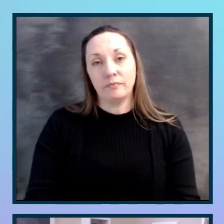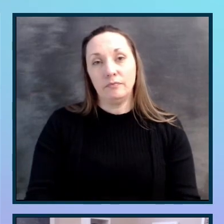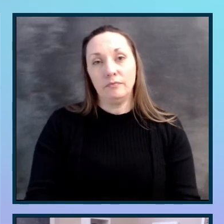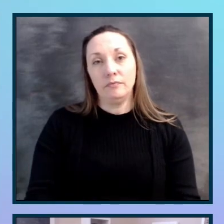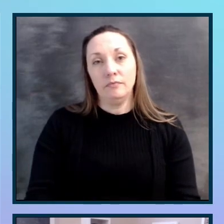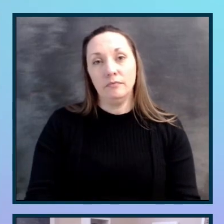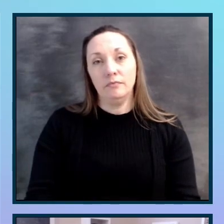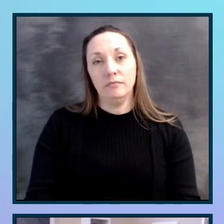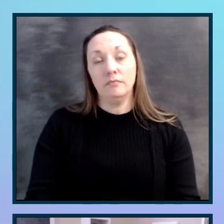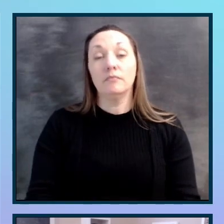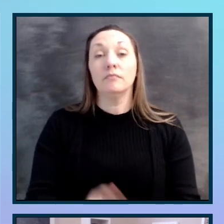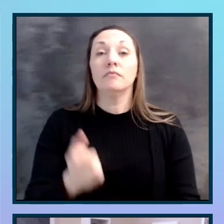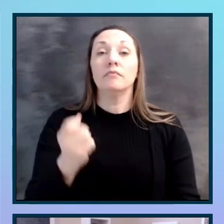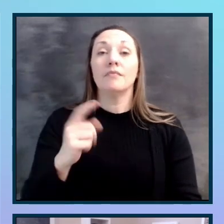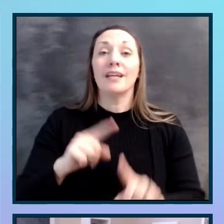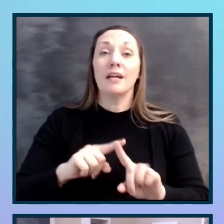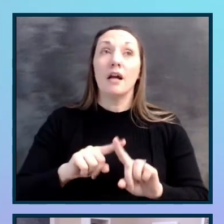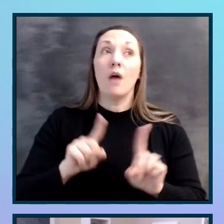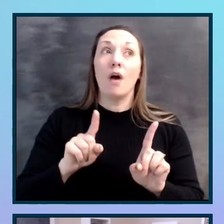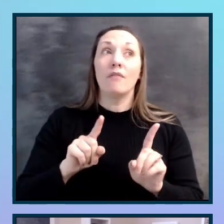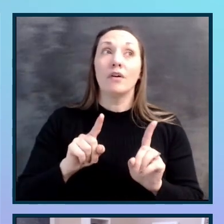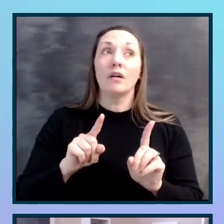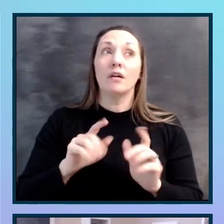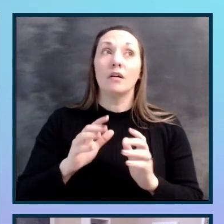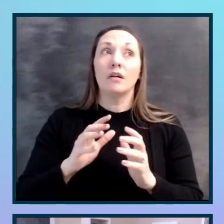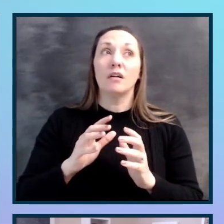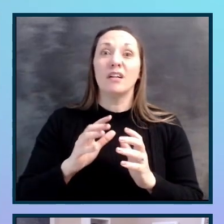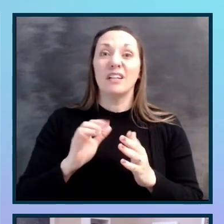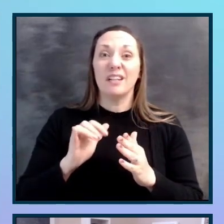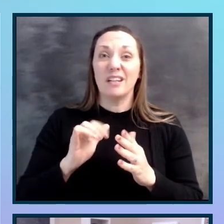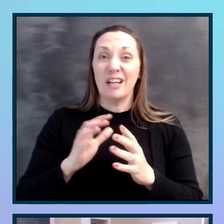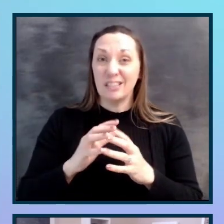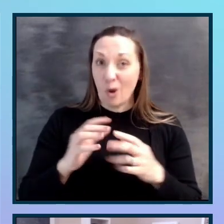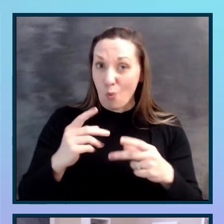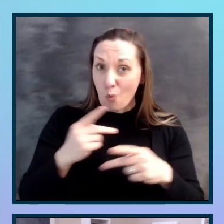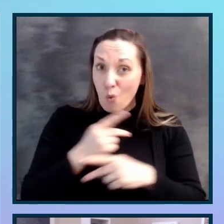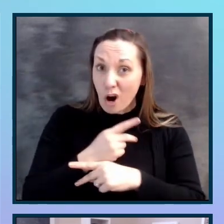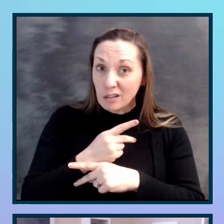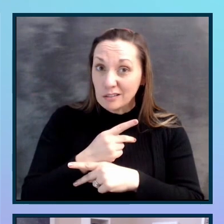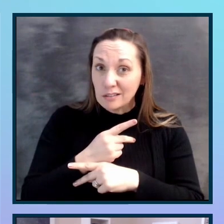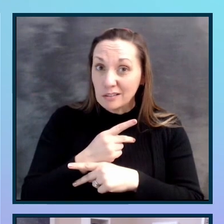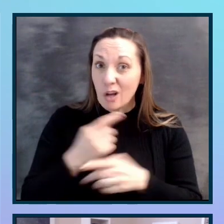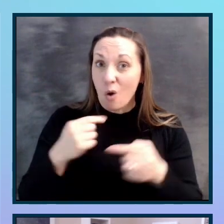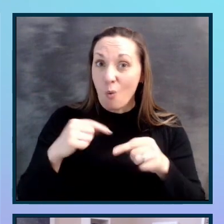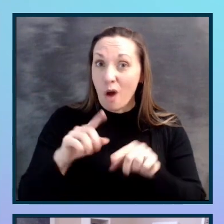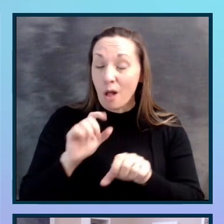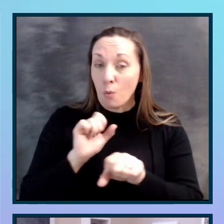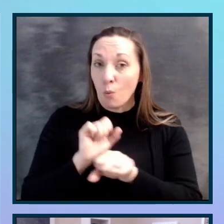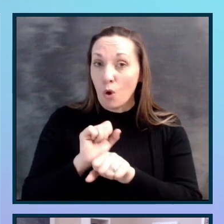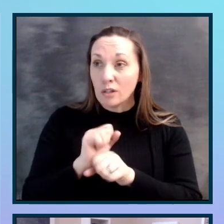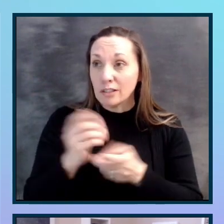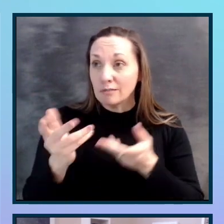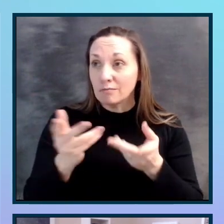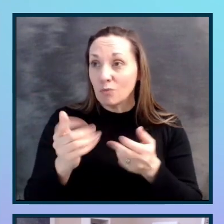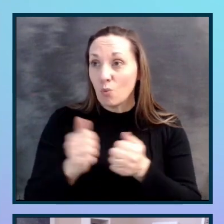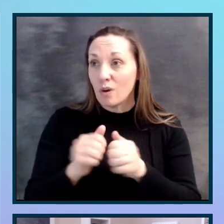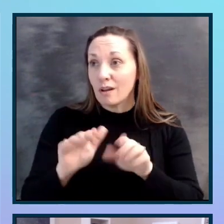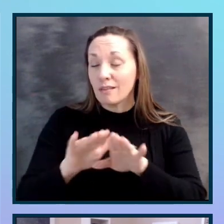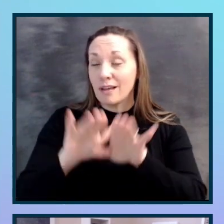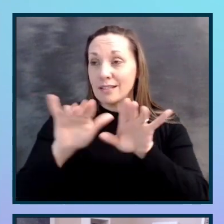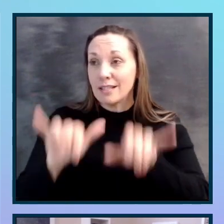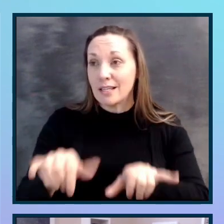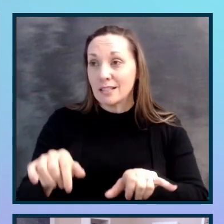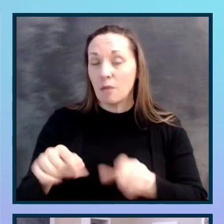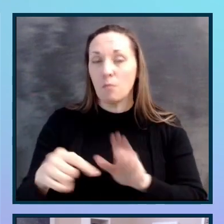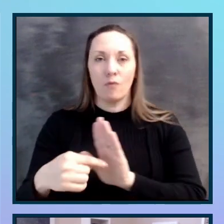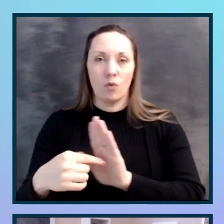However, how much worse is this when we are working with a system, for